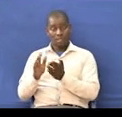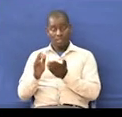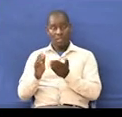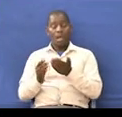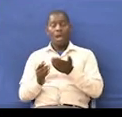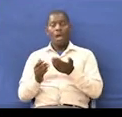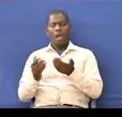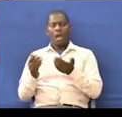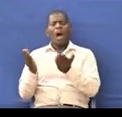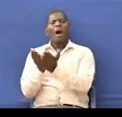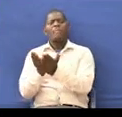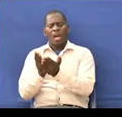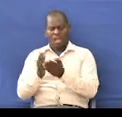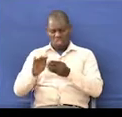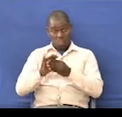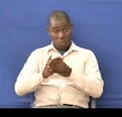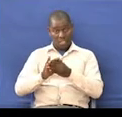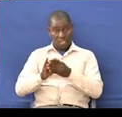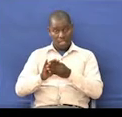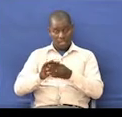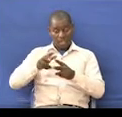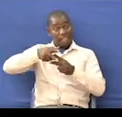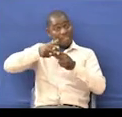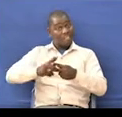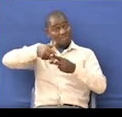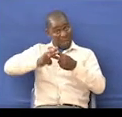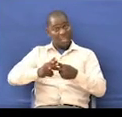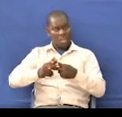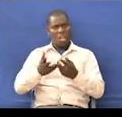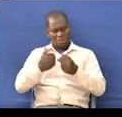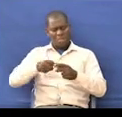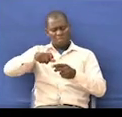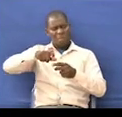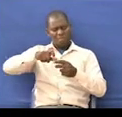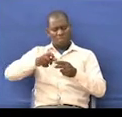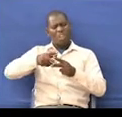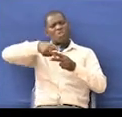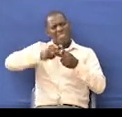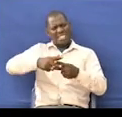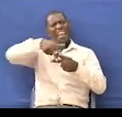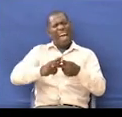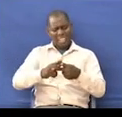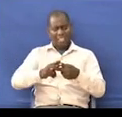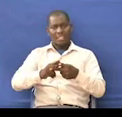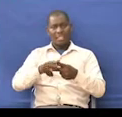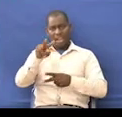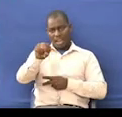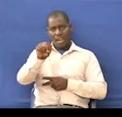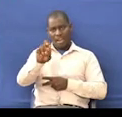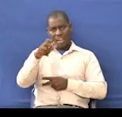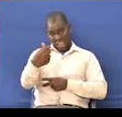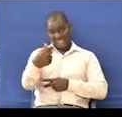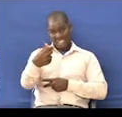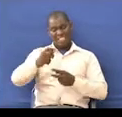to a spanner, just either to tighten a nut or to untighten a nut. So